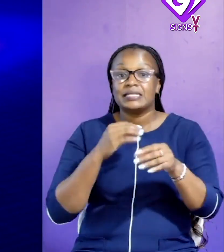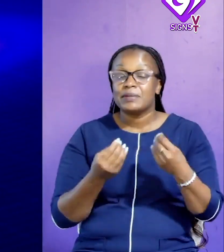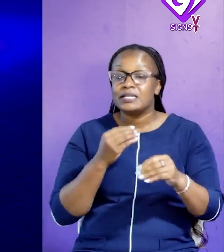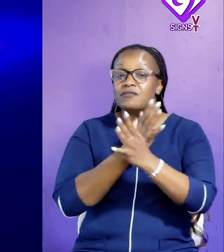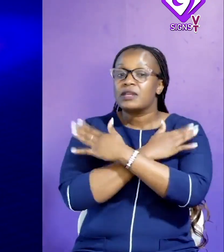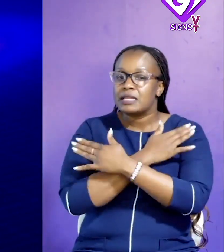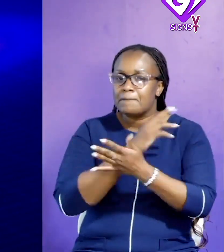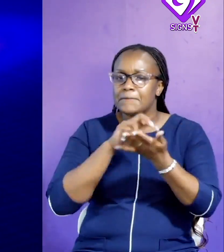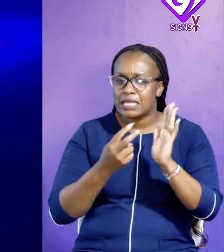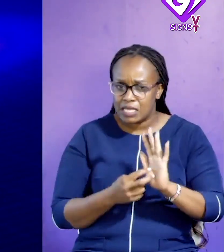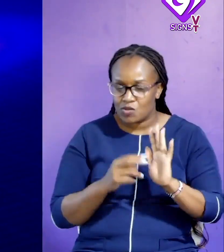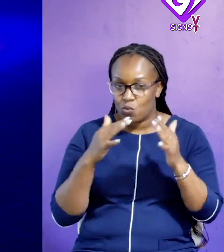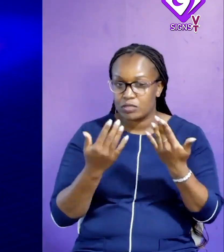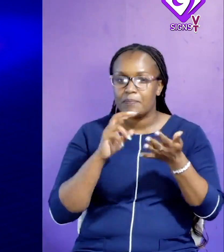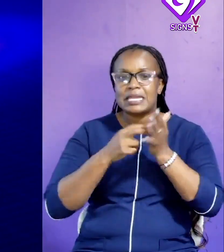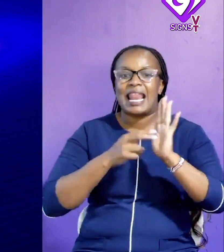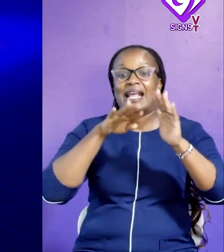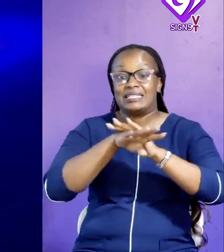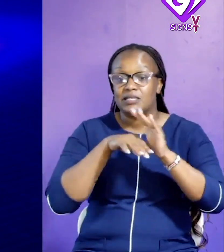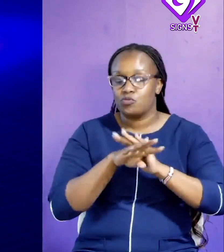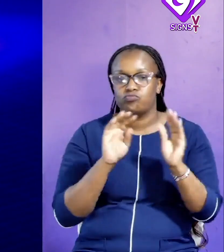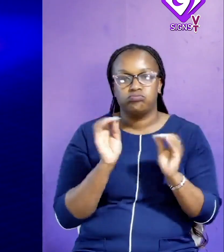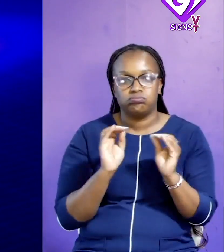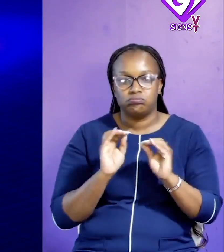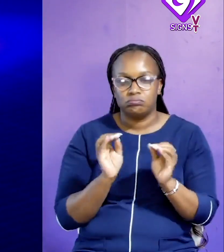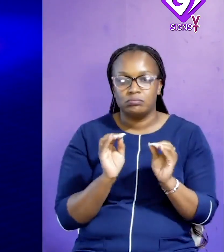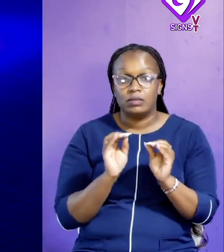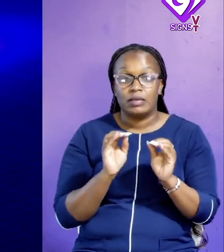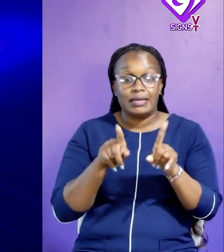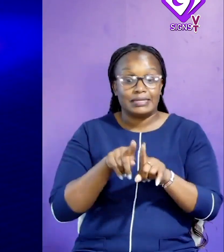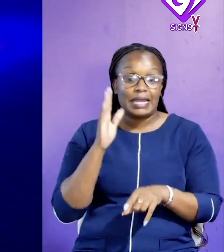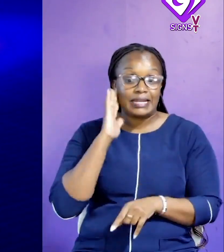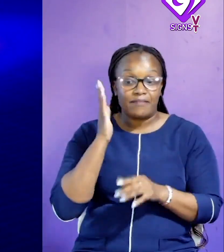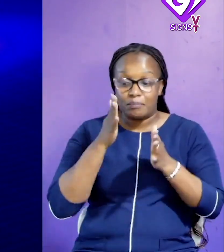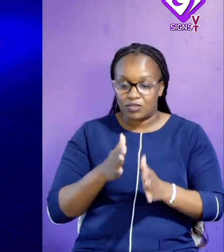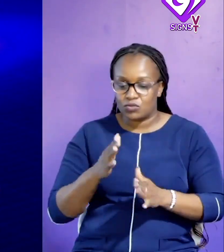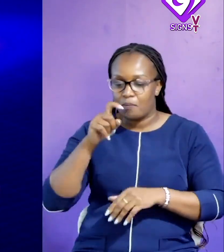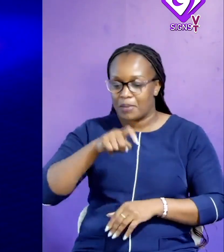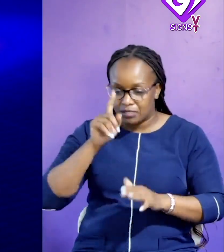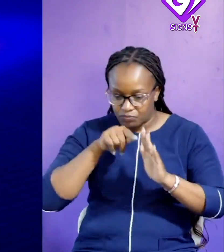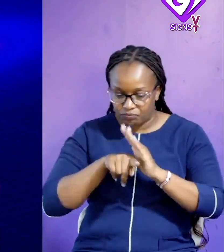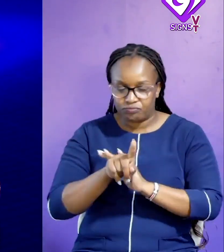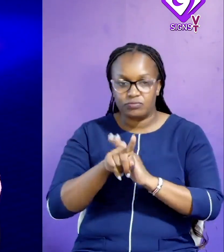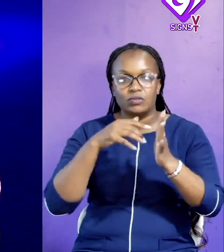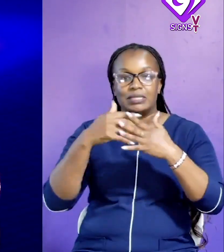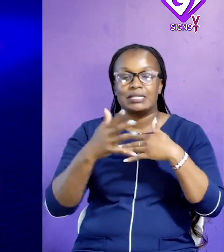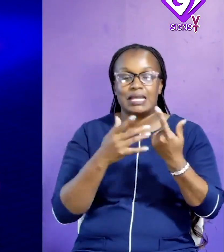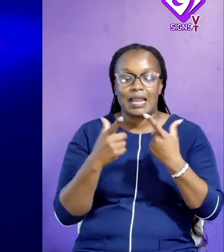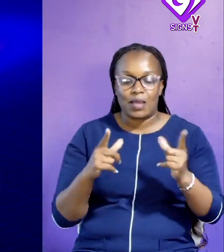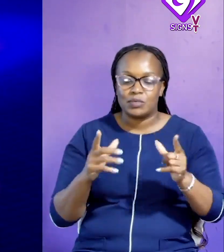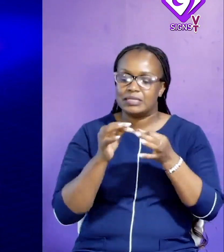unapata as a deaf, you have to work with a sign interpreter kwa hospitali, you work with a sign